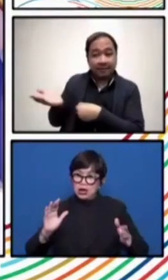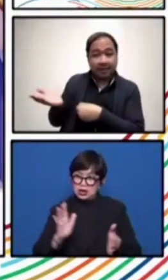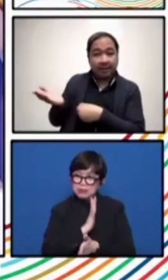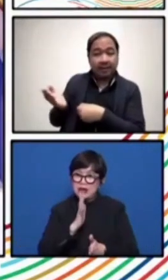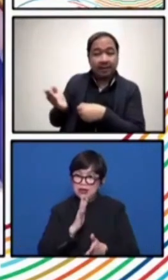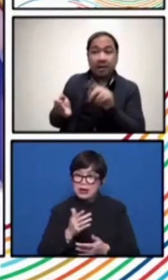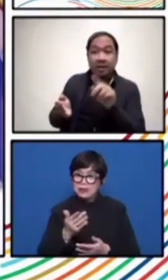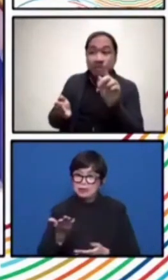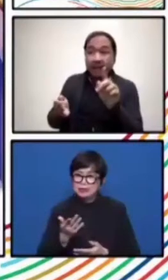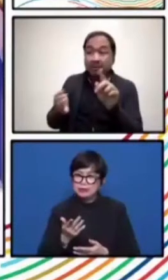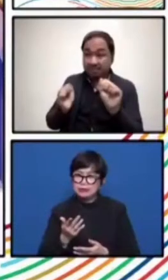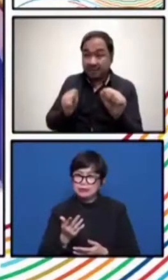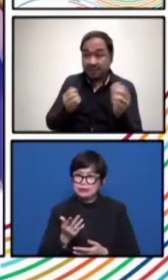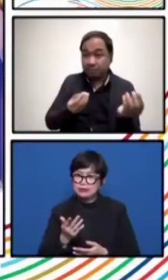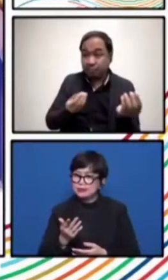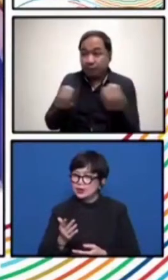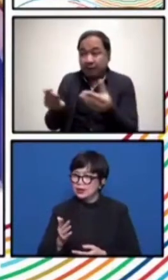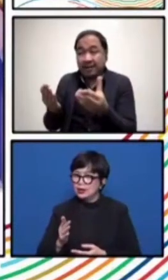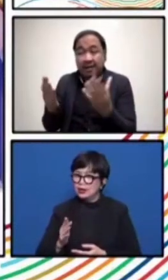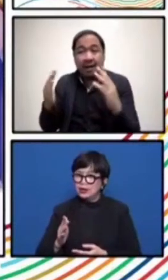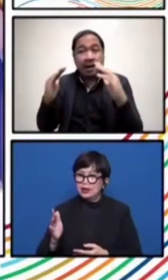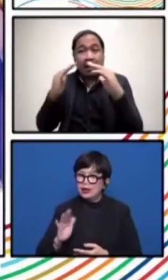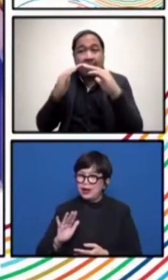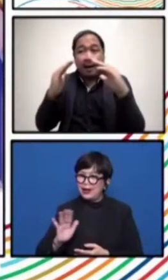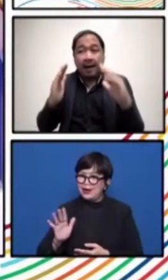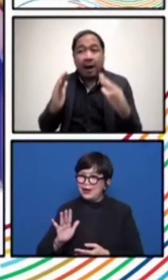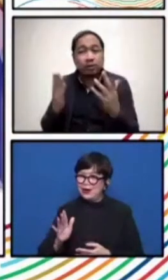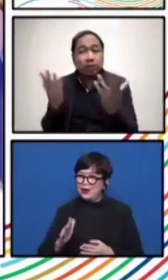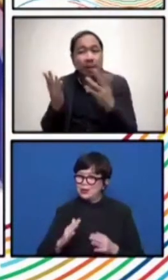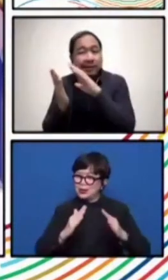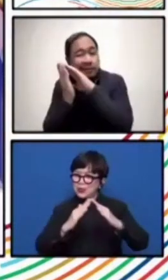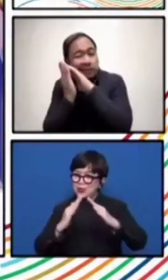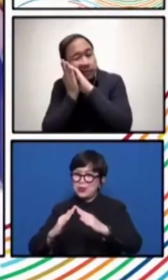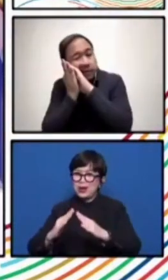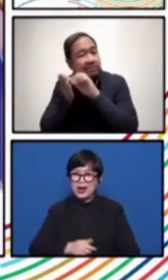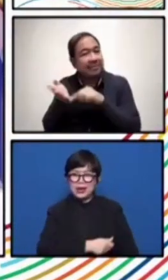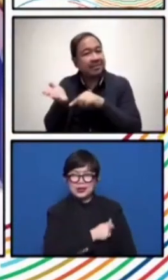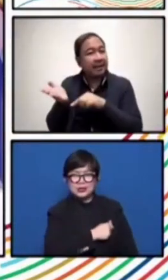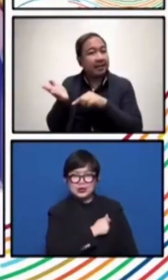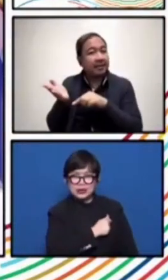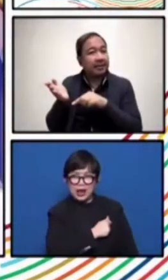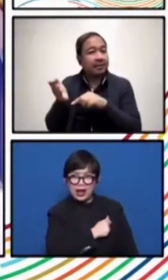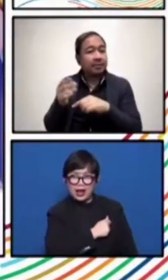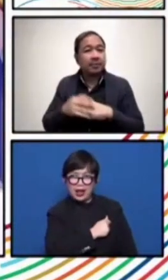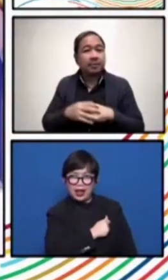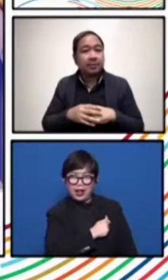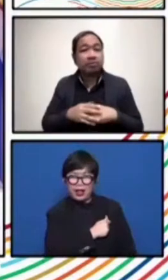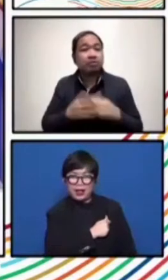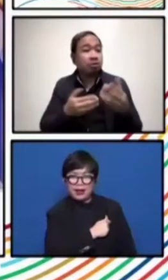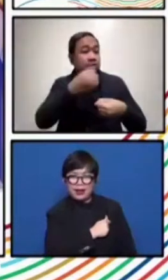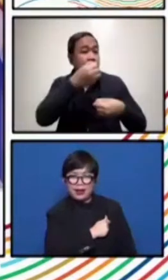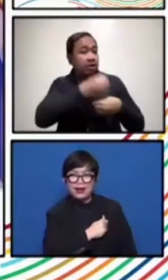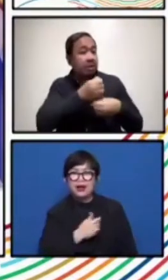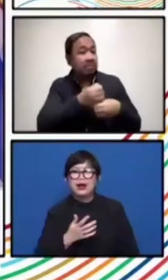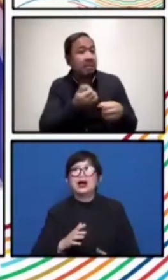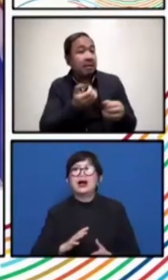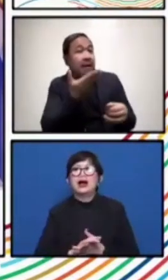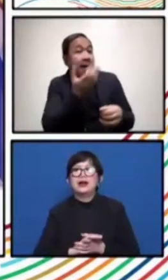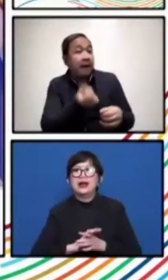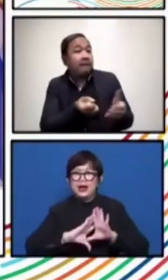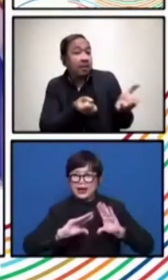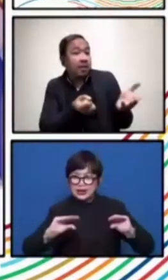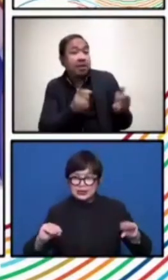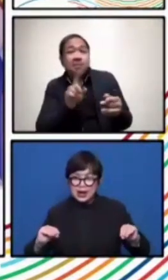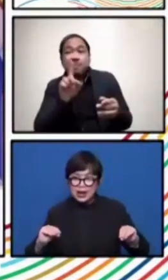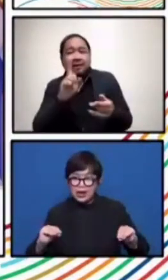housing where a job is available there is no opportunity for therapy so Therapy